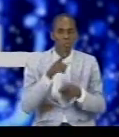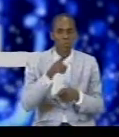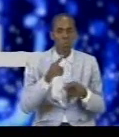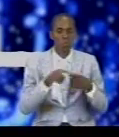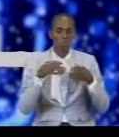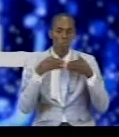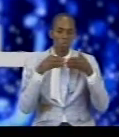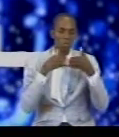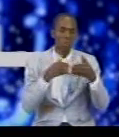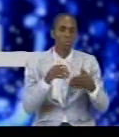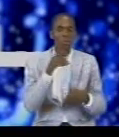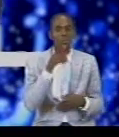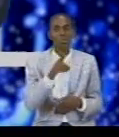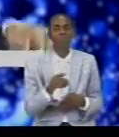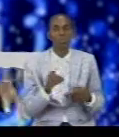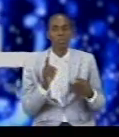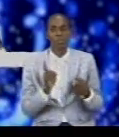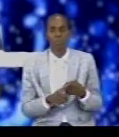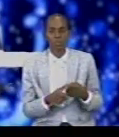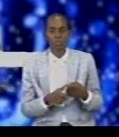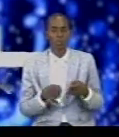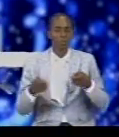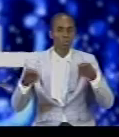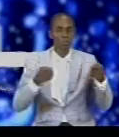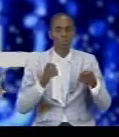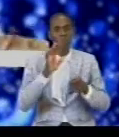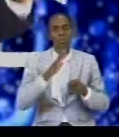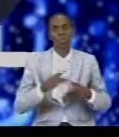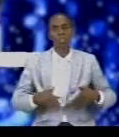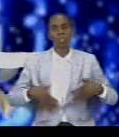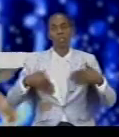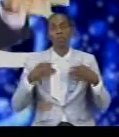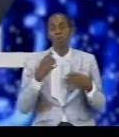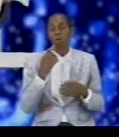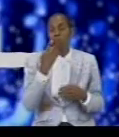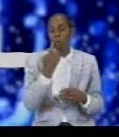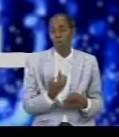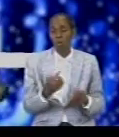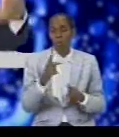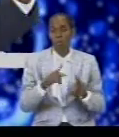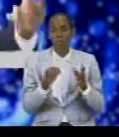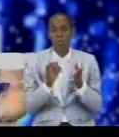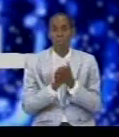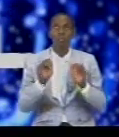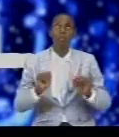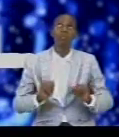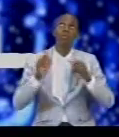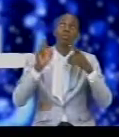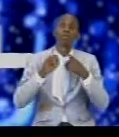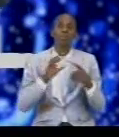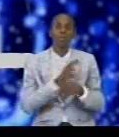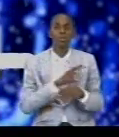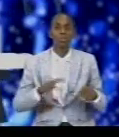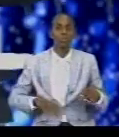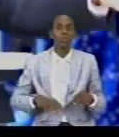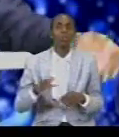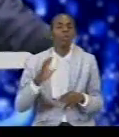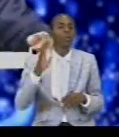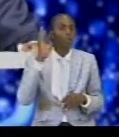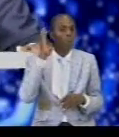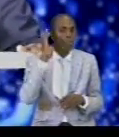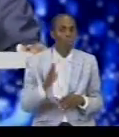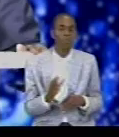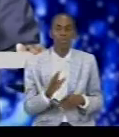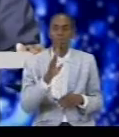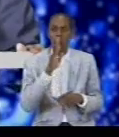you, to rule you, to control your life. Only those who surrender to Christ will eventually be confessed in heaven